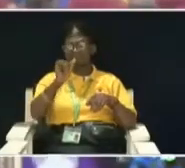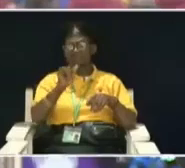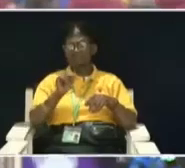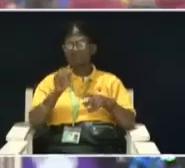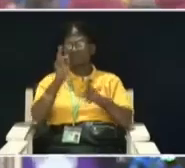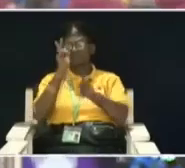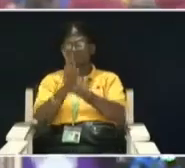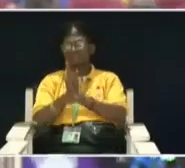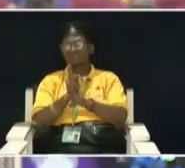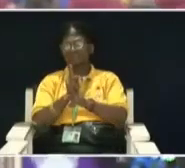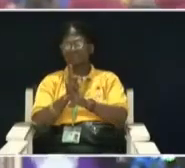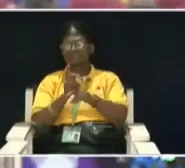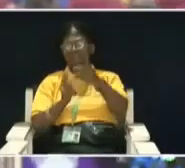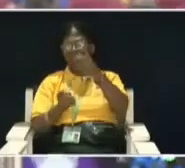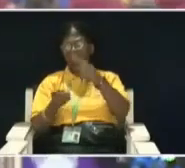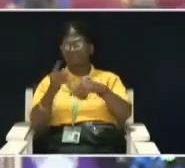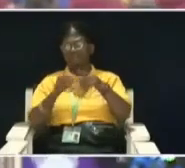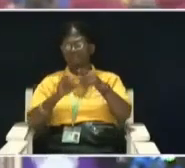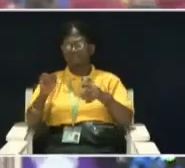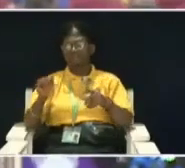Keep coming.